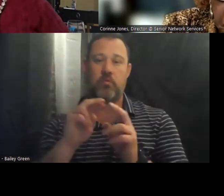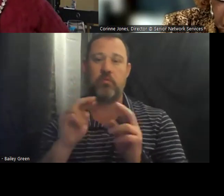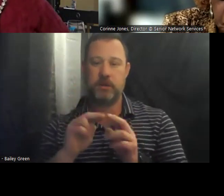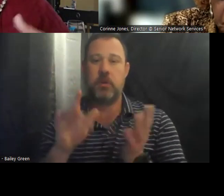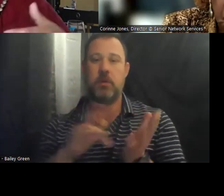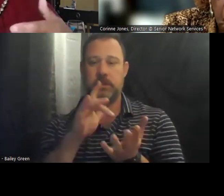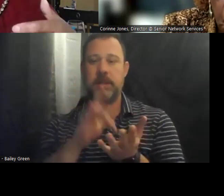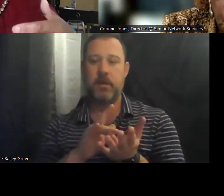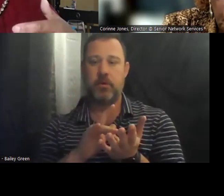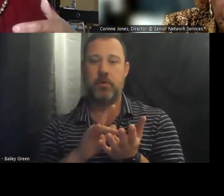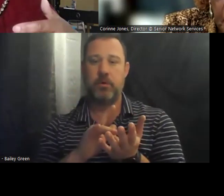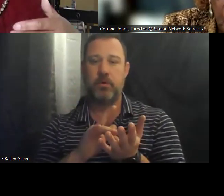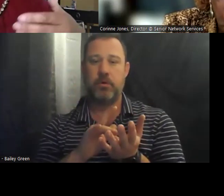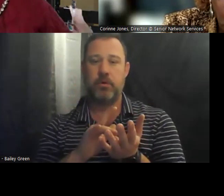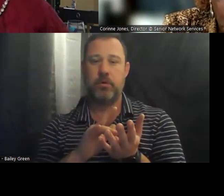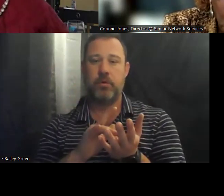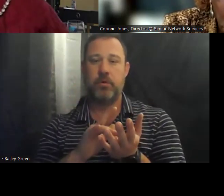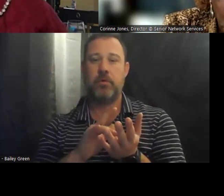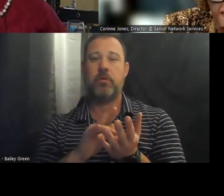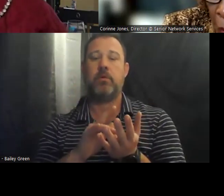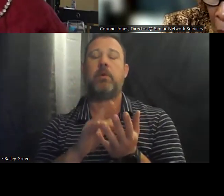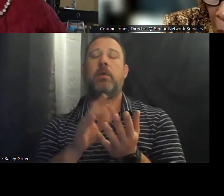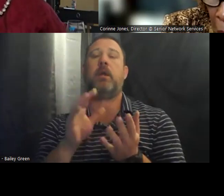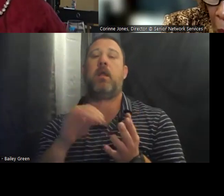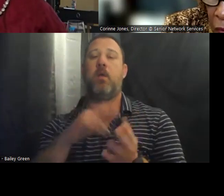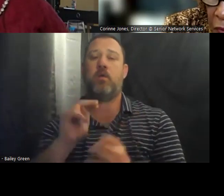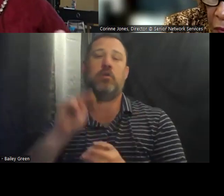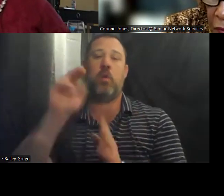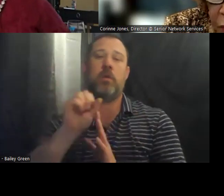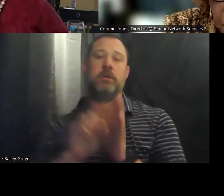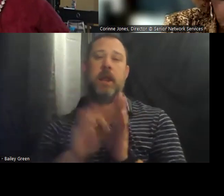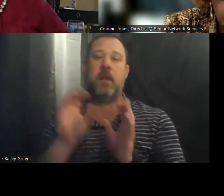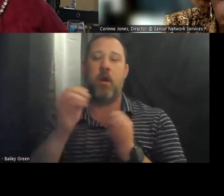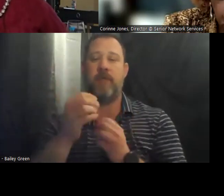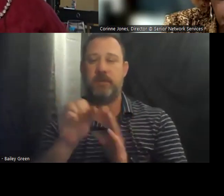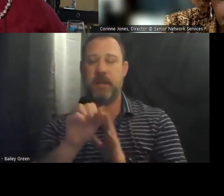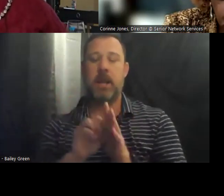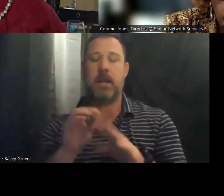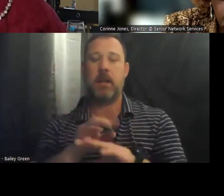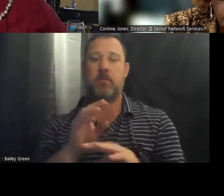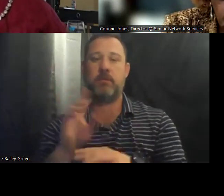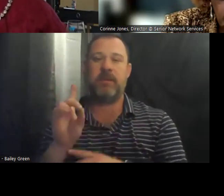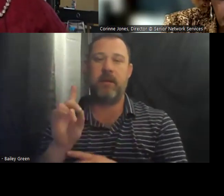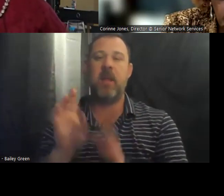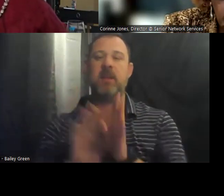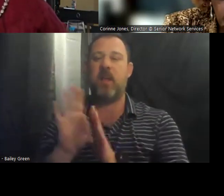regional center and our North State office of the State Council on Developmental Disabilities. I know that